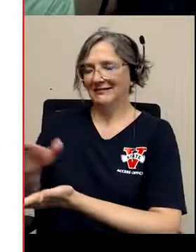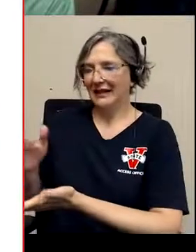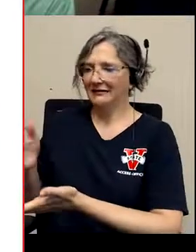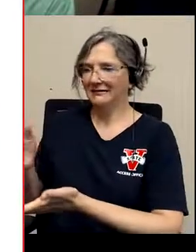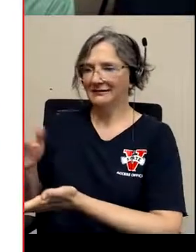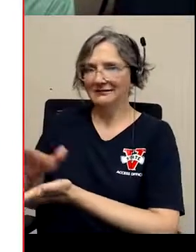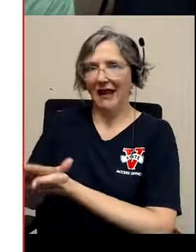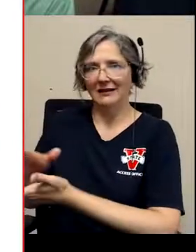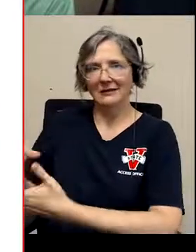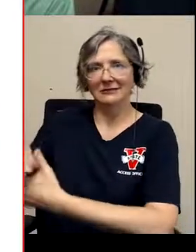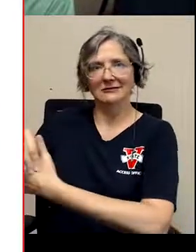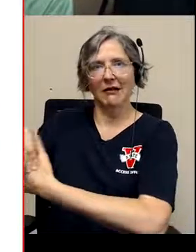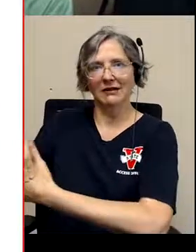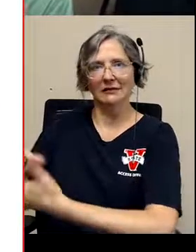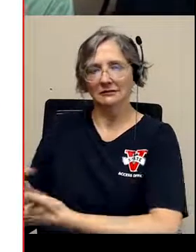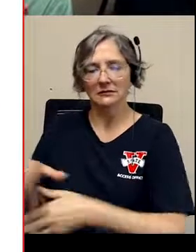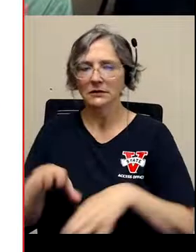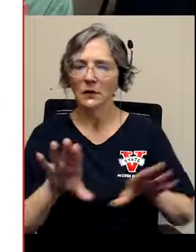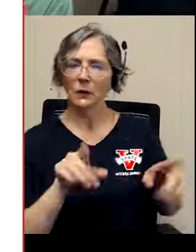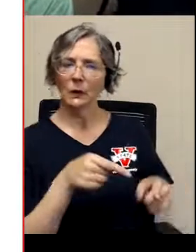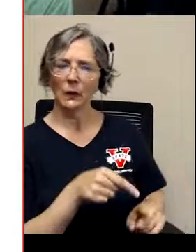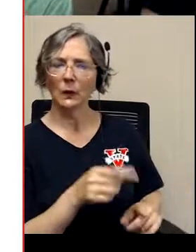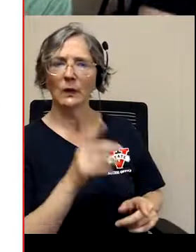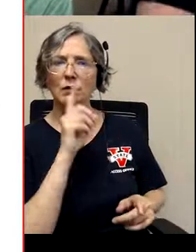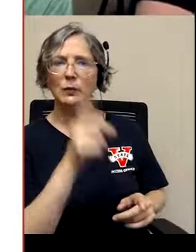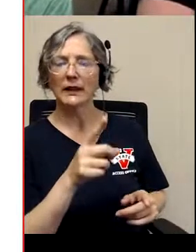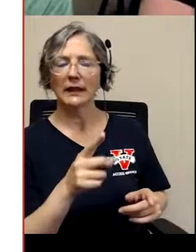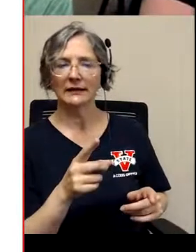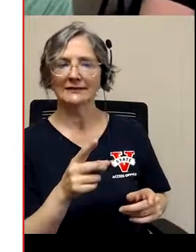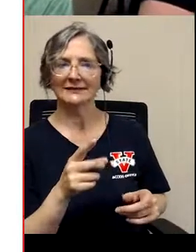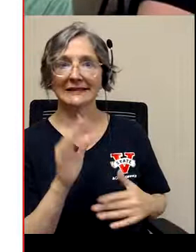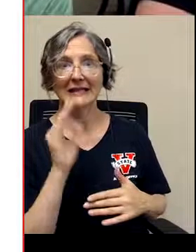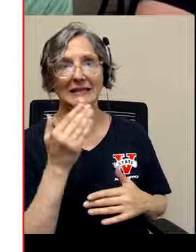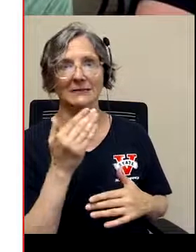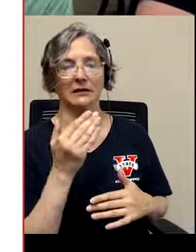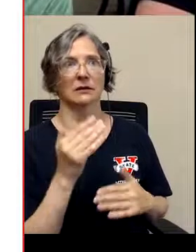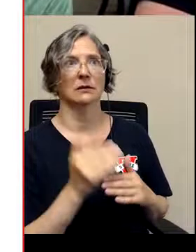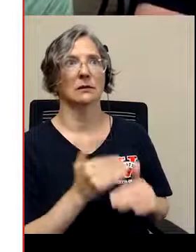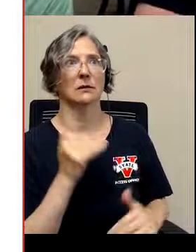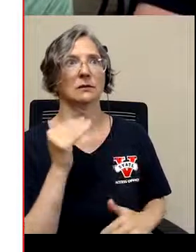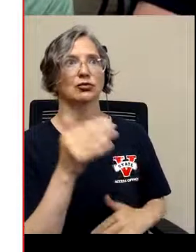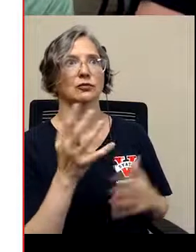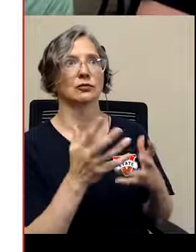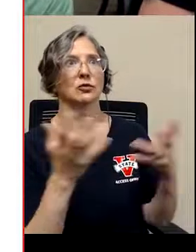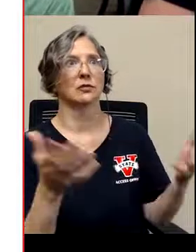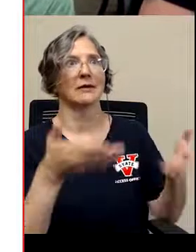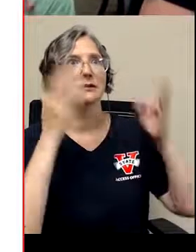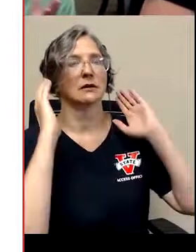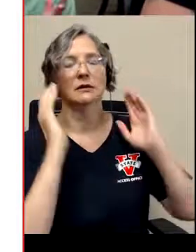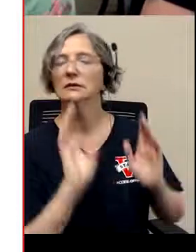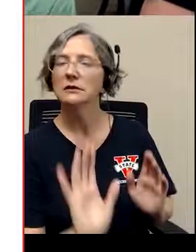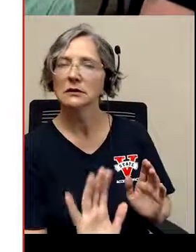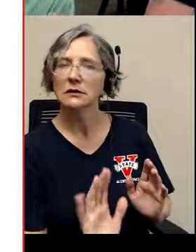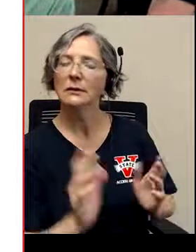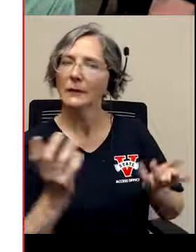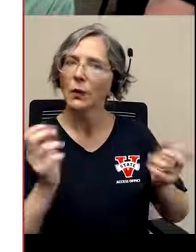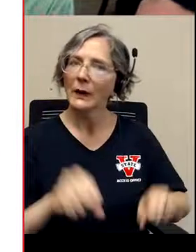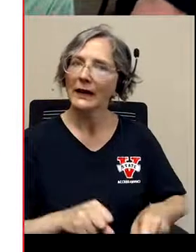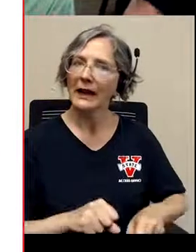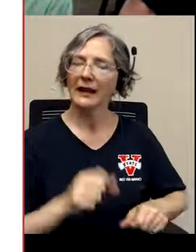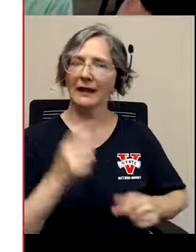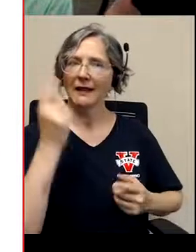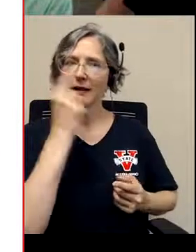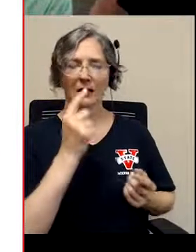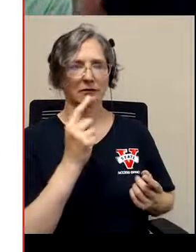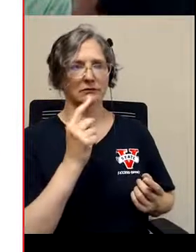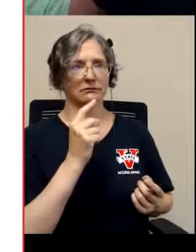like, you know, it can seem like a lot, but we're going to talk about how can we address the holistically